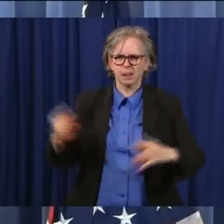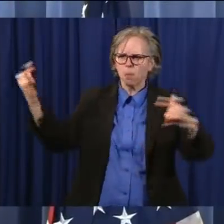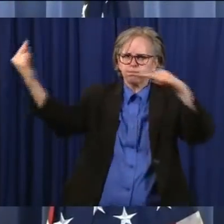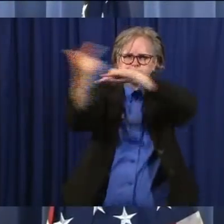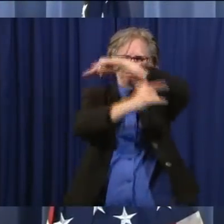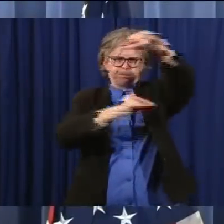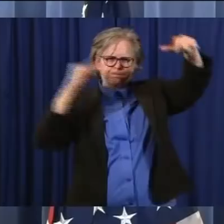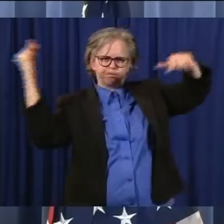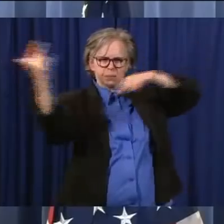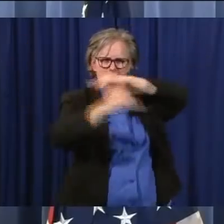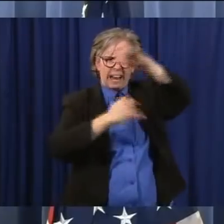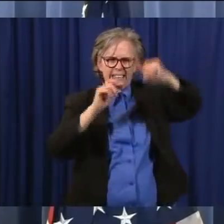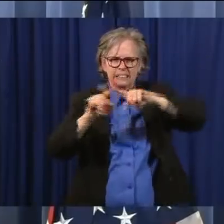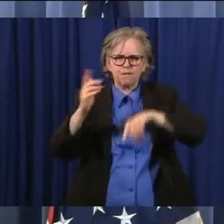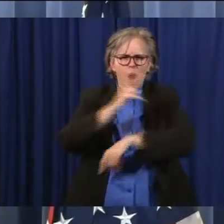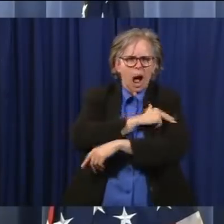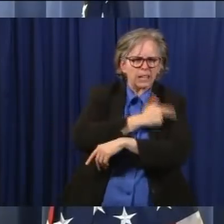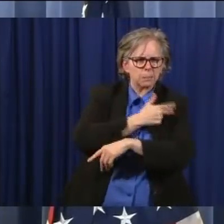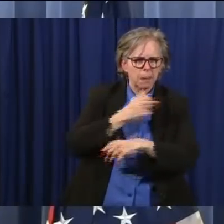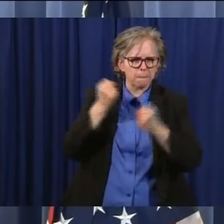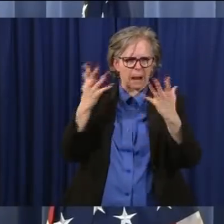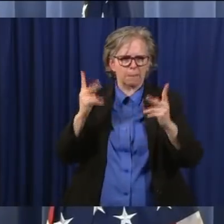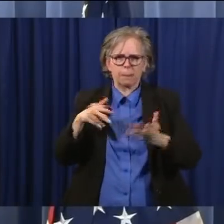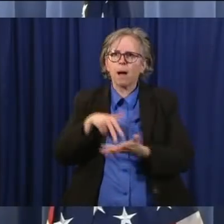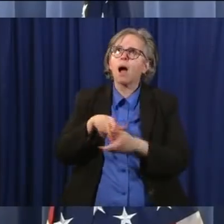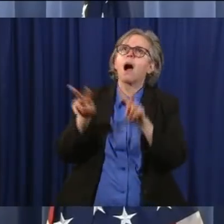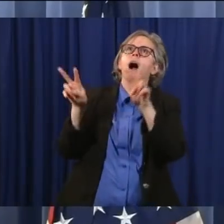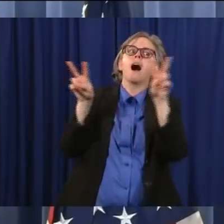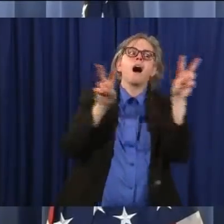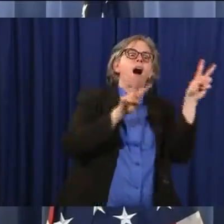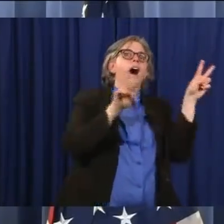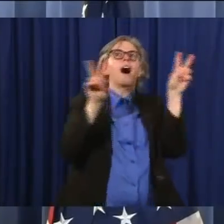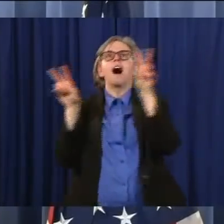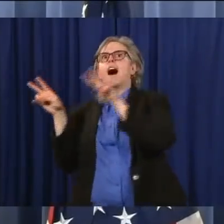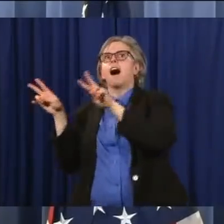area's hospitals, while many of us on the ground watched in awe.